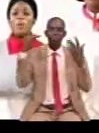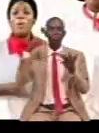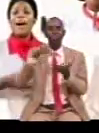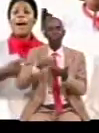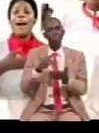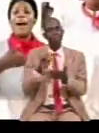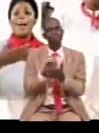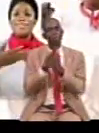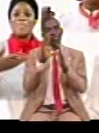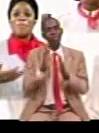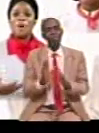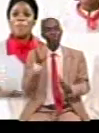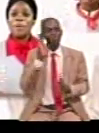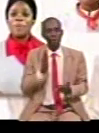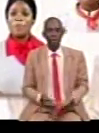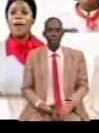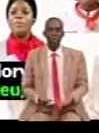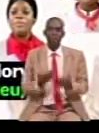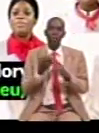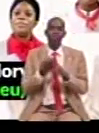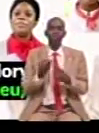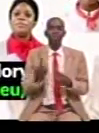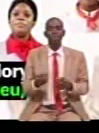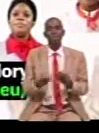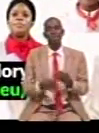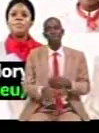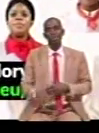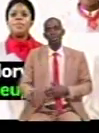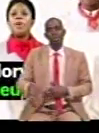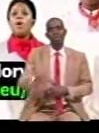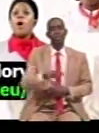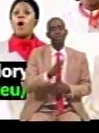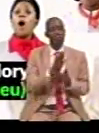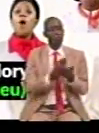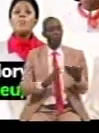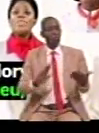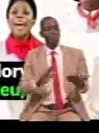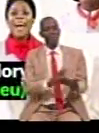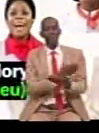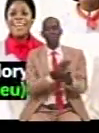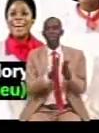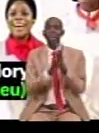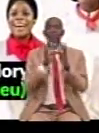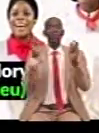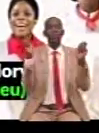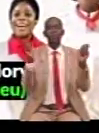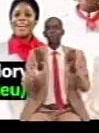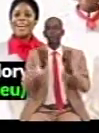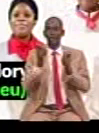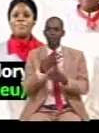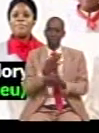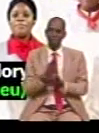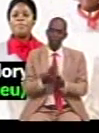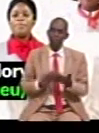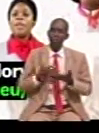saints arise from the ground, such singing, oh,